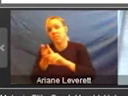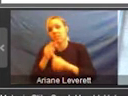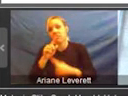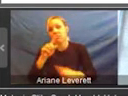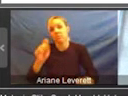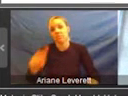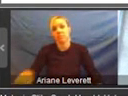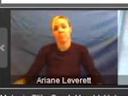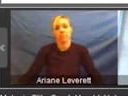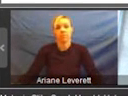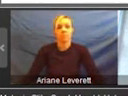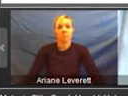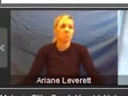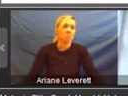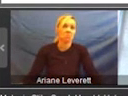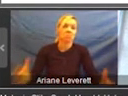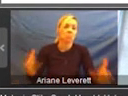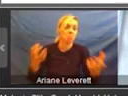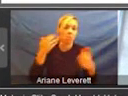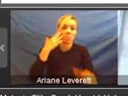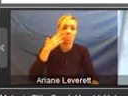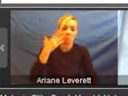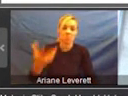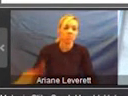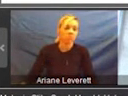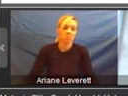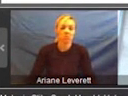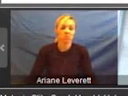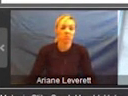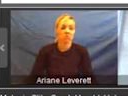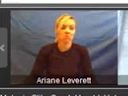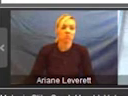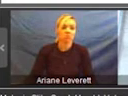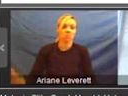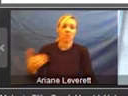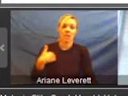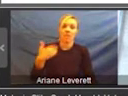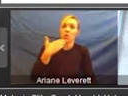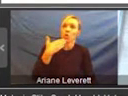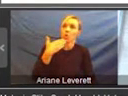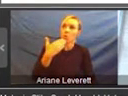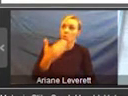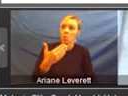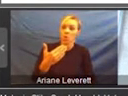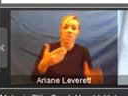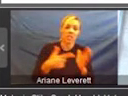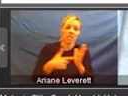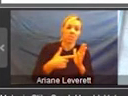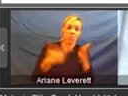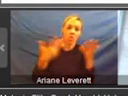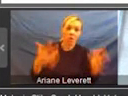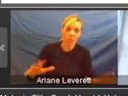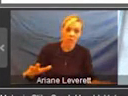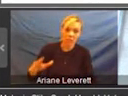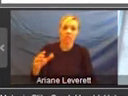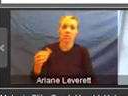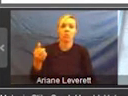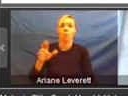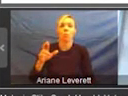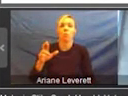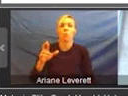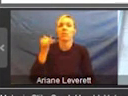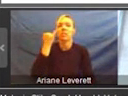just interested in if there are concrete, like, promising practice examples already, or if there is still a lack of